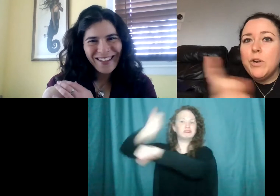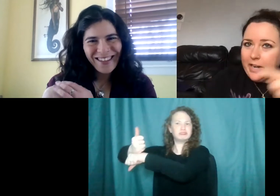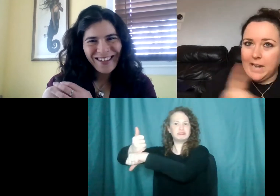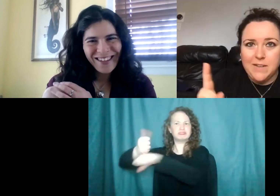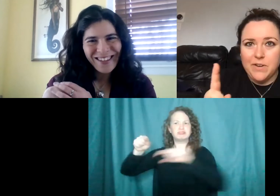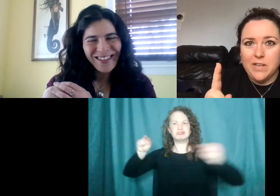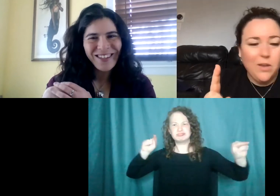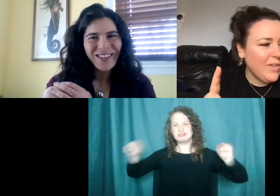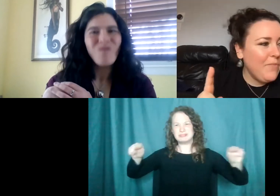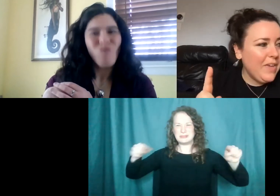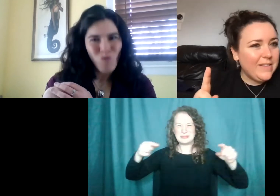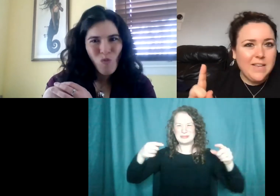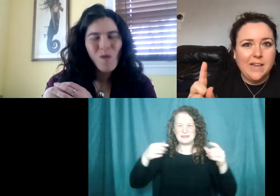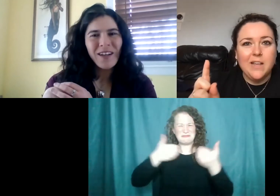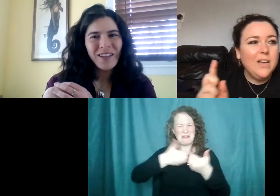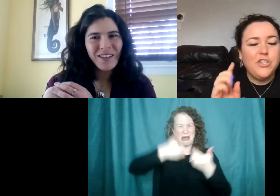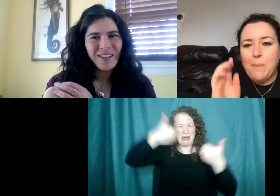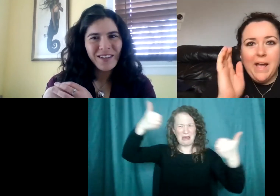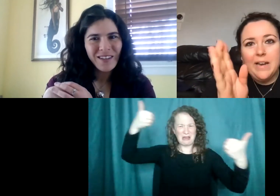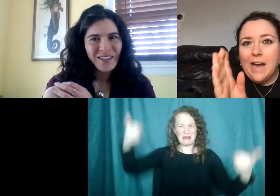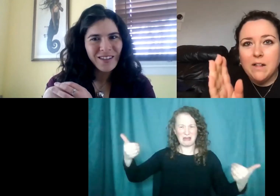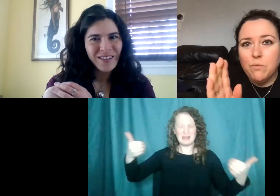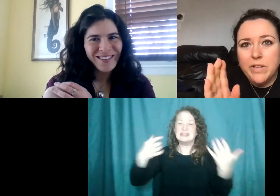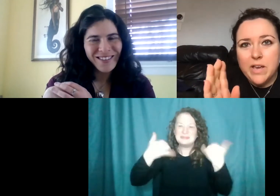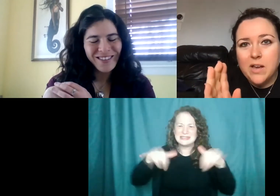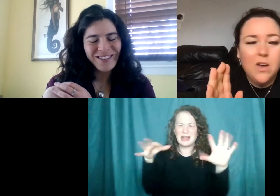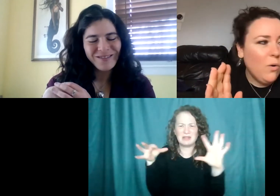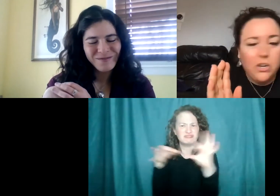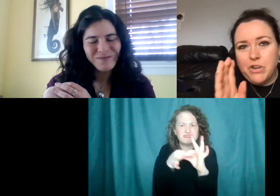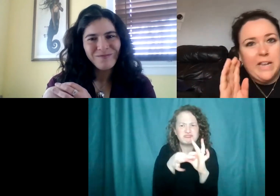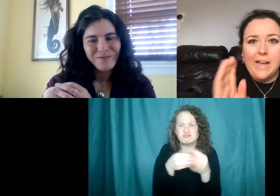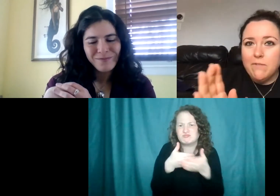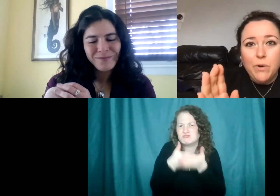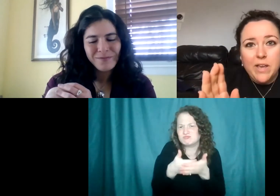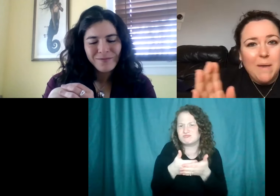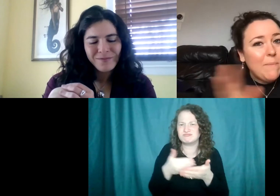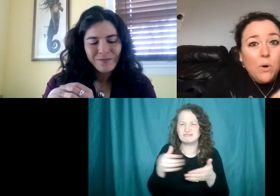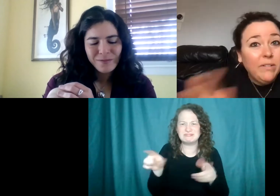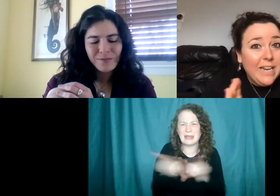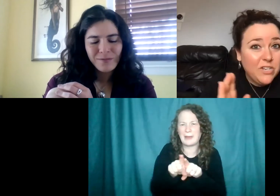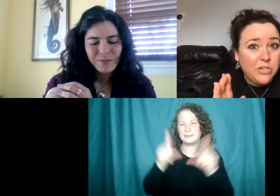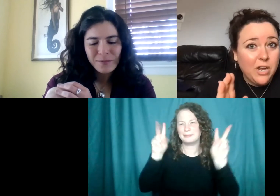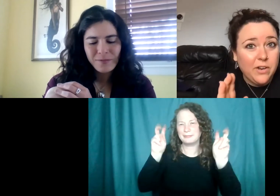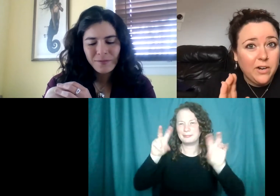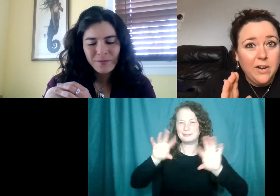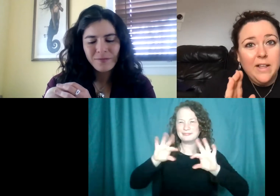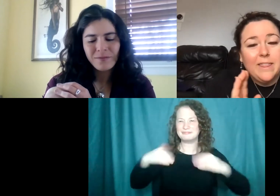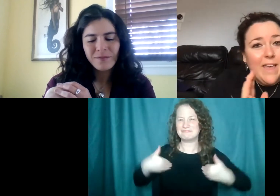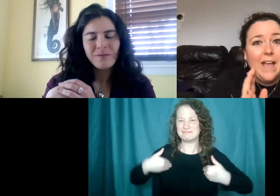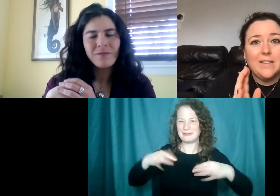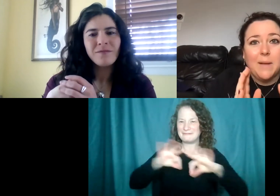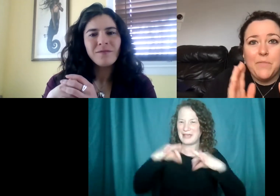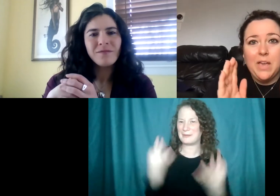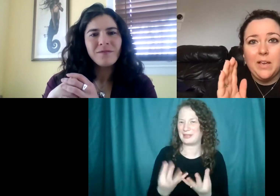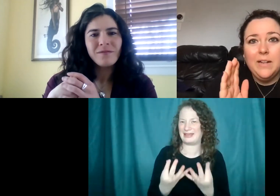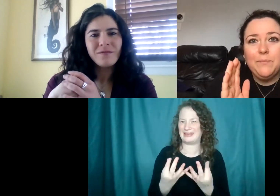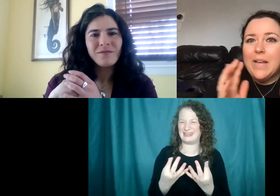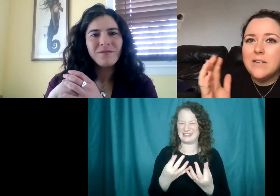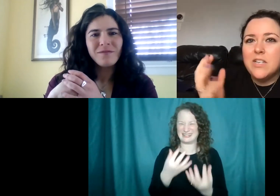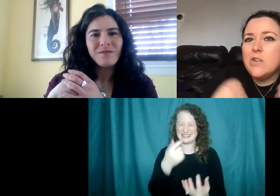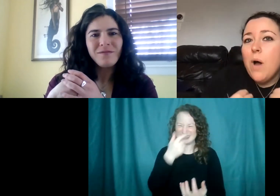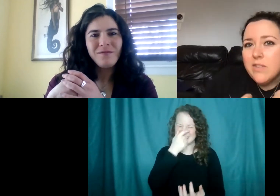of water connectivity. So something that's in Japan and California or Australia and California may be more related to each other than